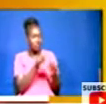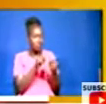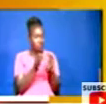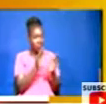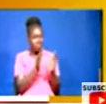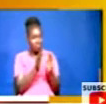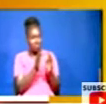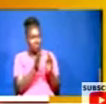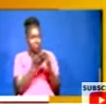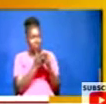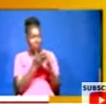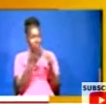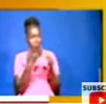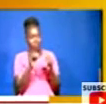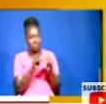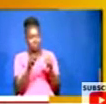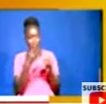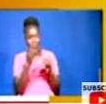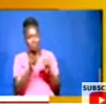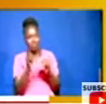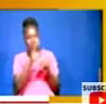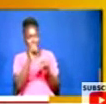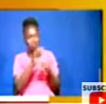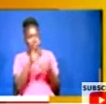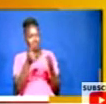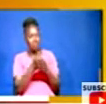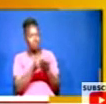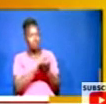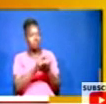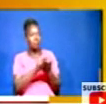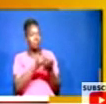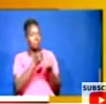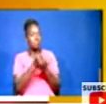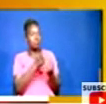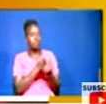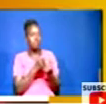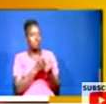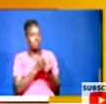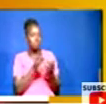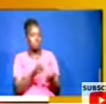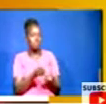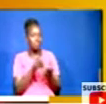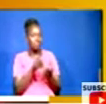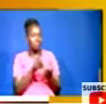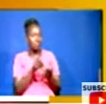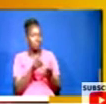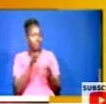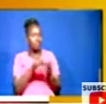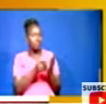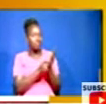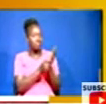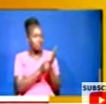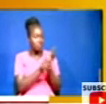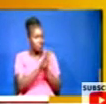between 40% and 45% of all local produce, especially more so in the maize growing mm-hmm.